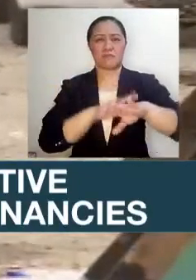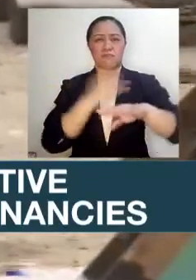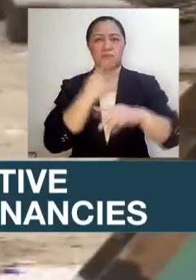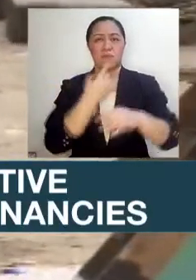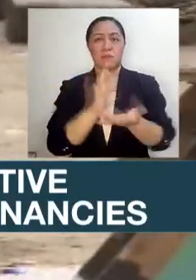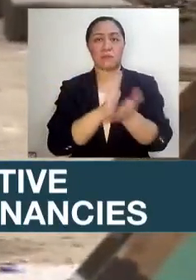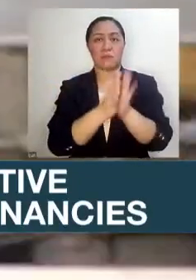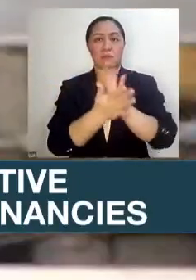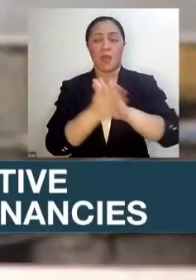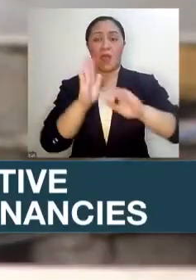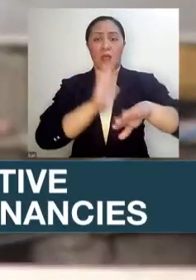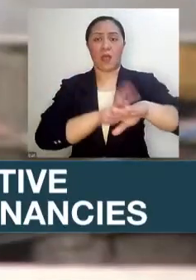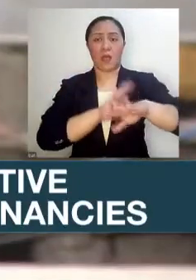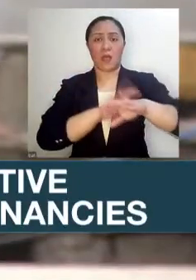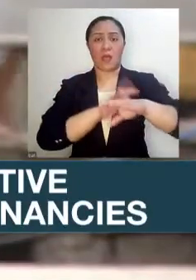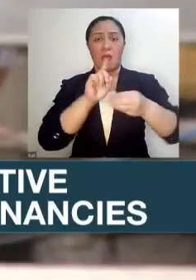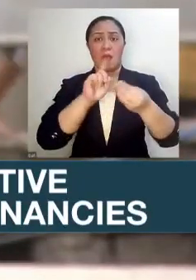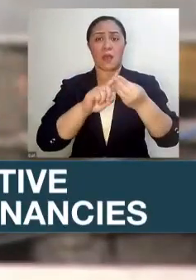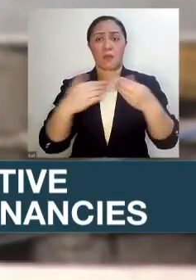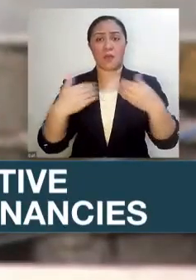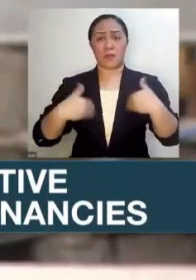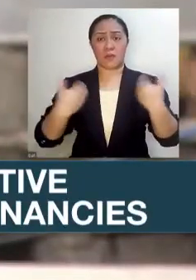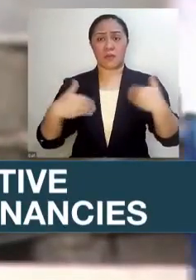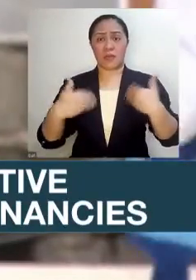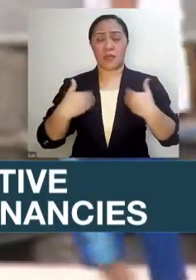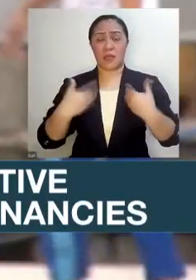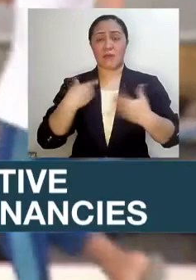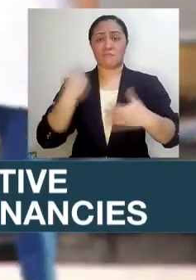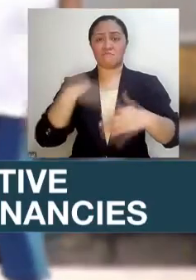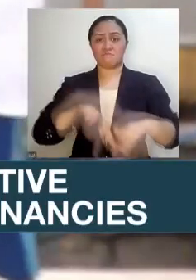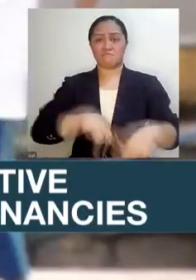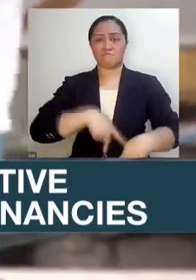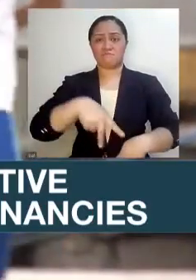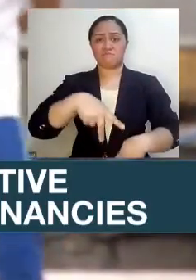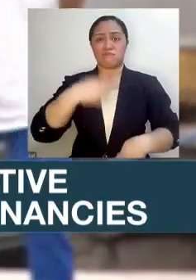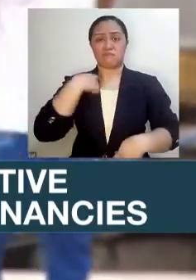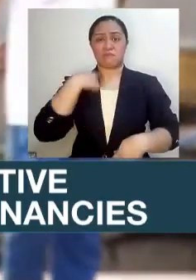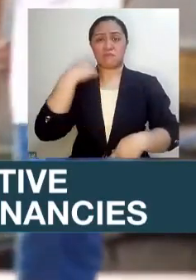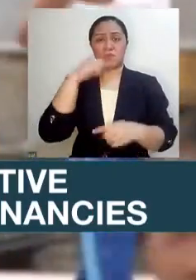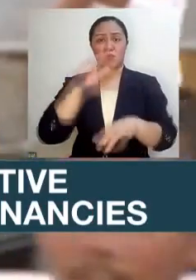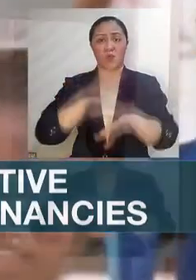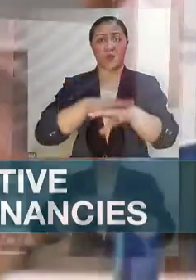also calls on local governments to improve their reproductive health drive.